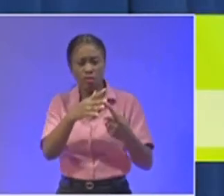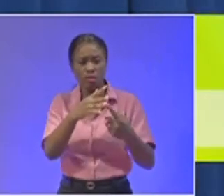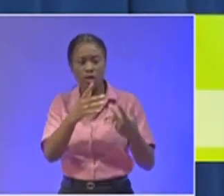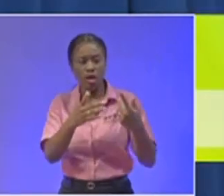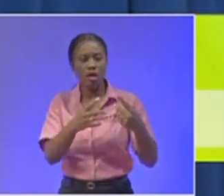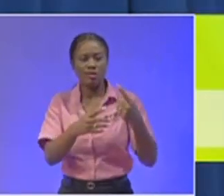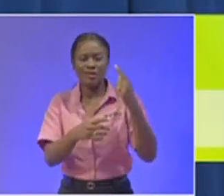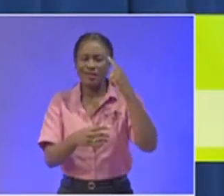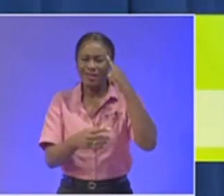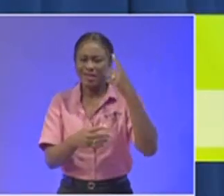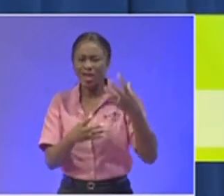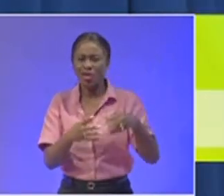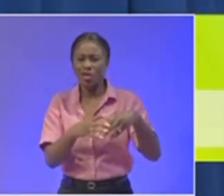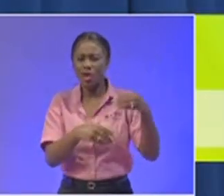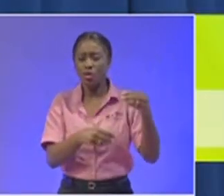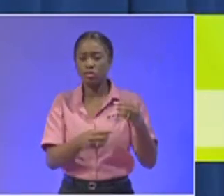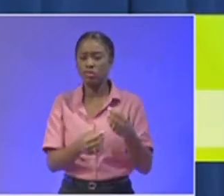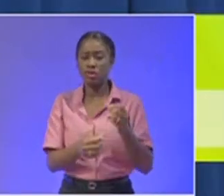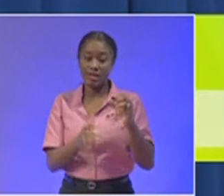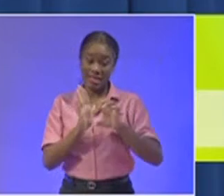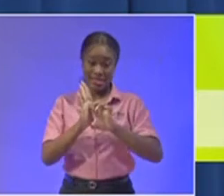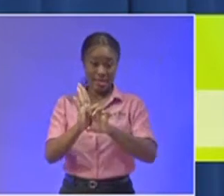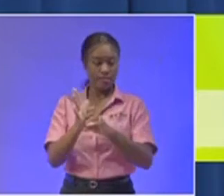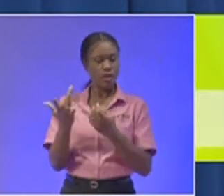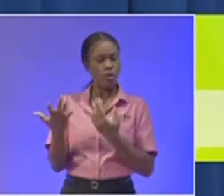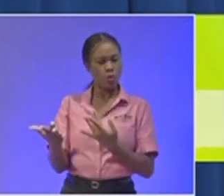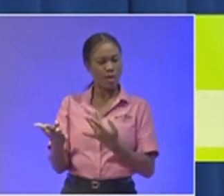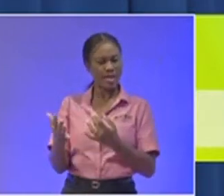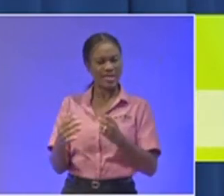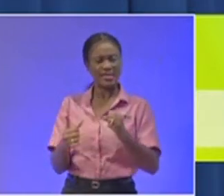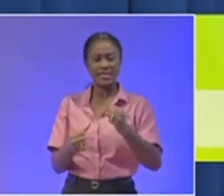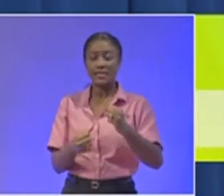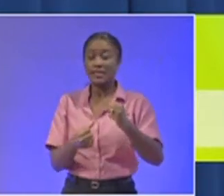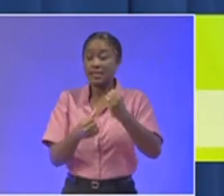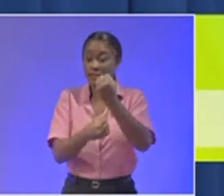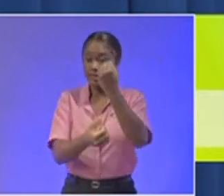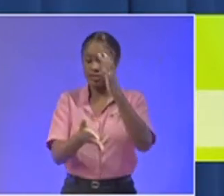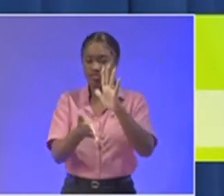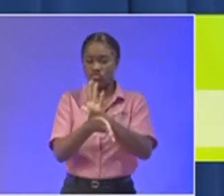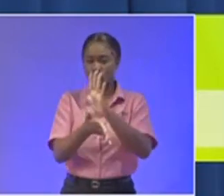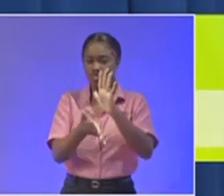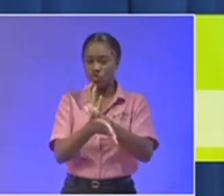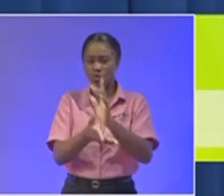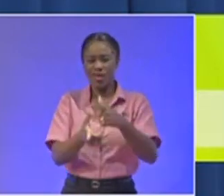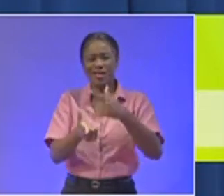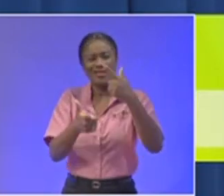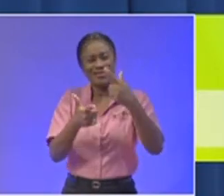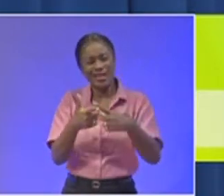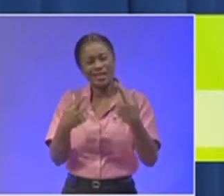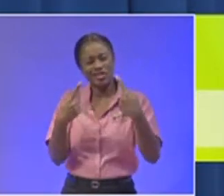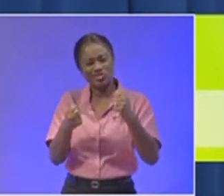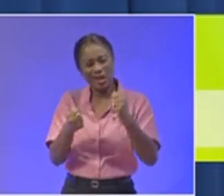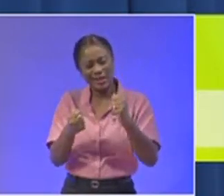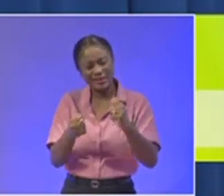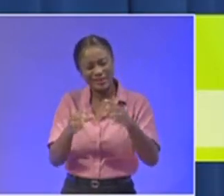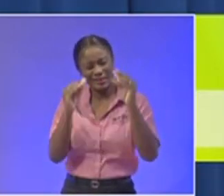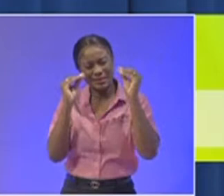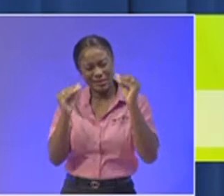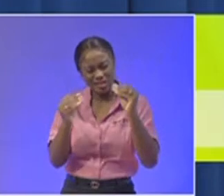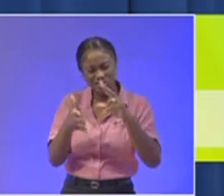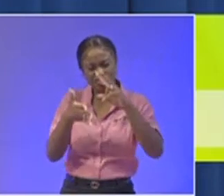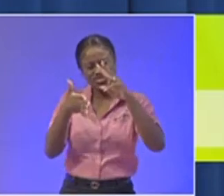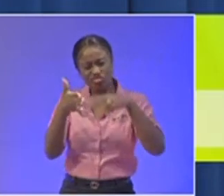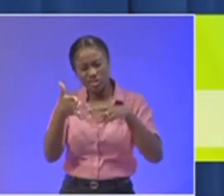difficult. So wait until secondary school to bring systems to address truancy, to address dropout, to